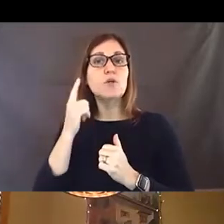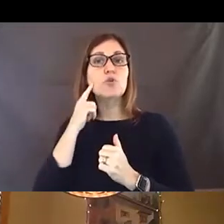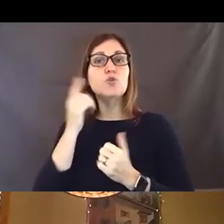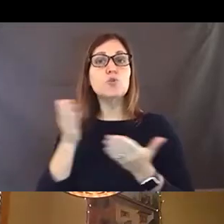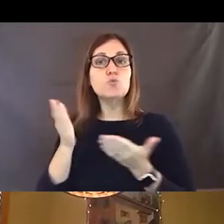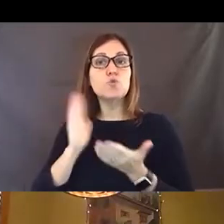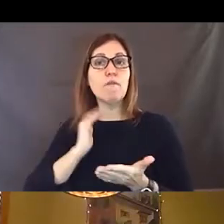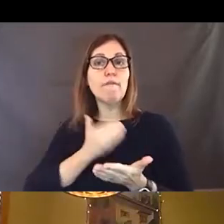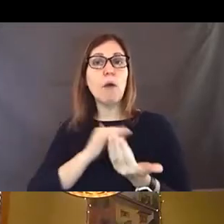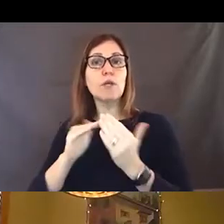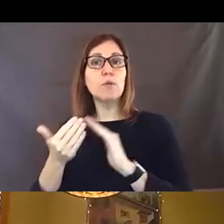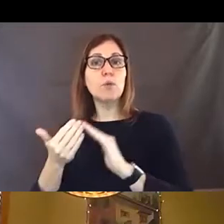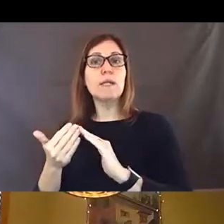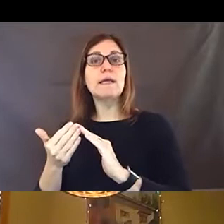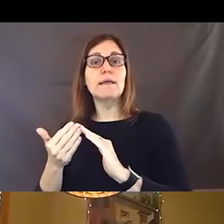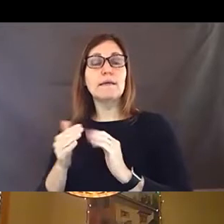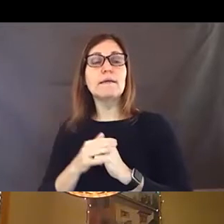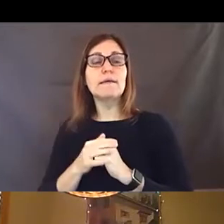community,